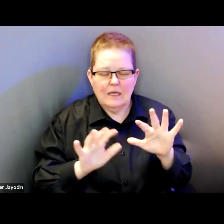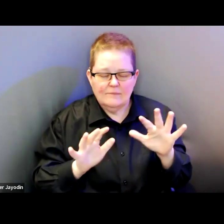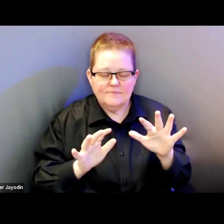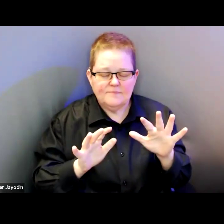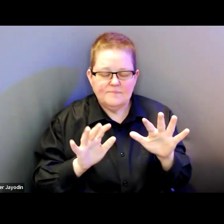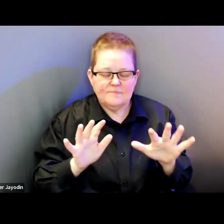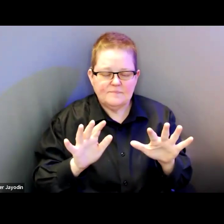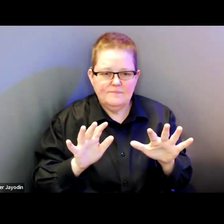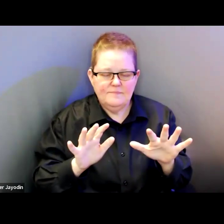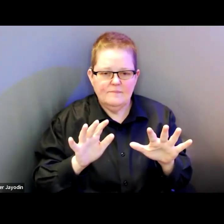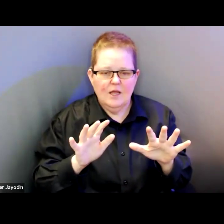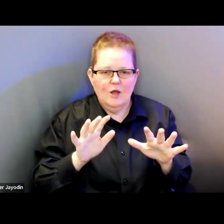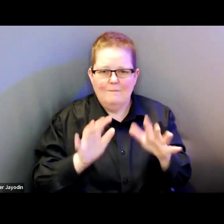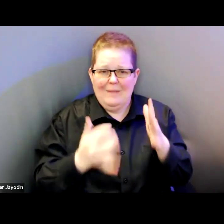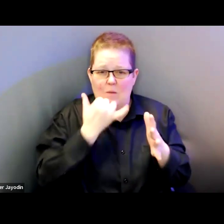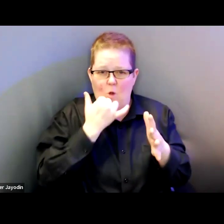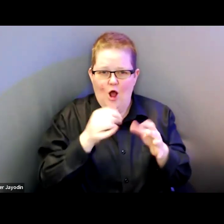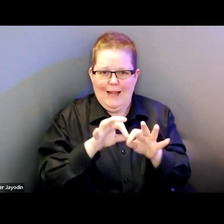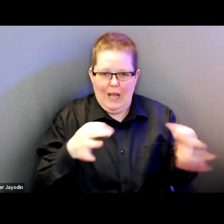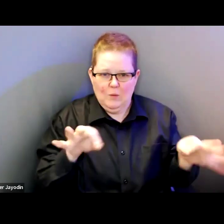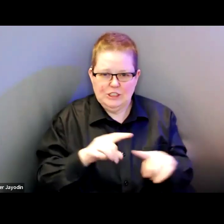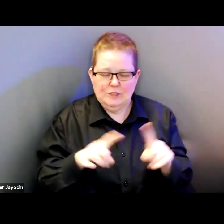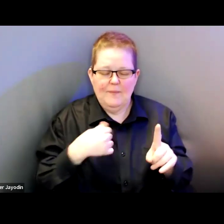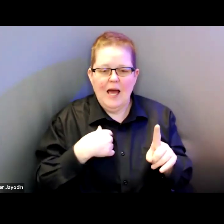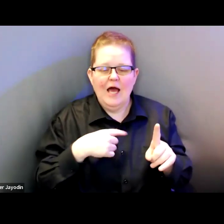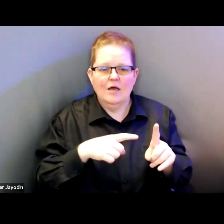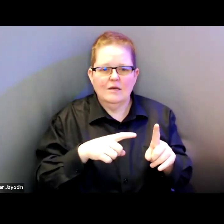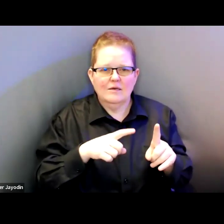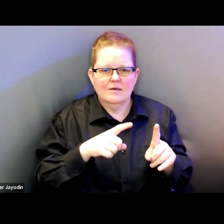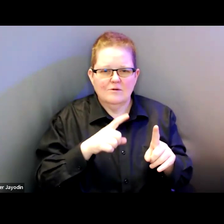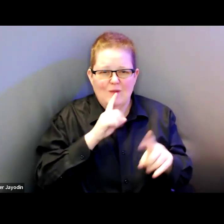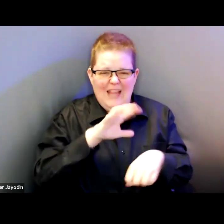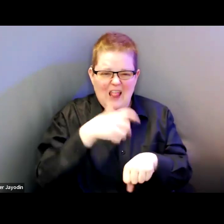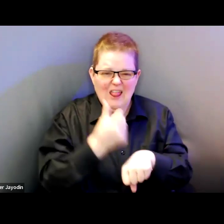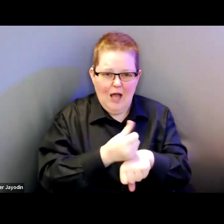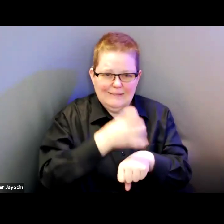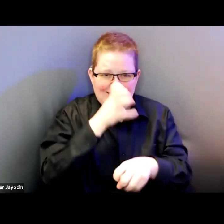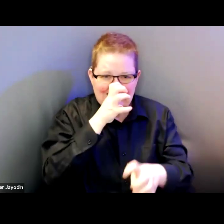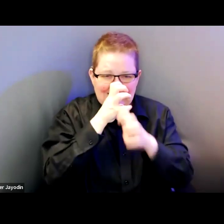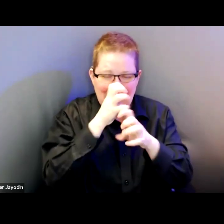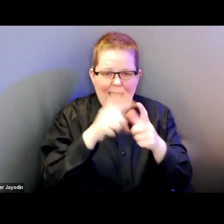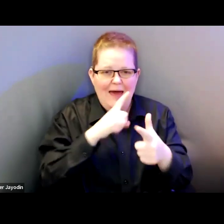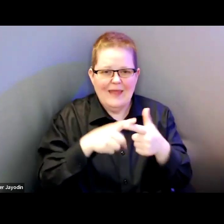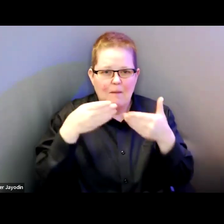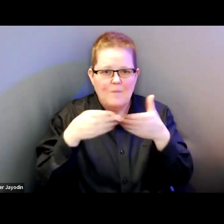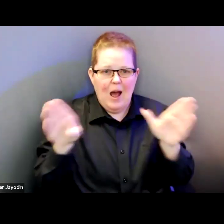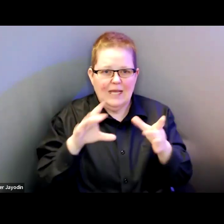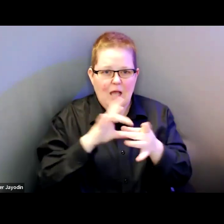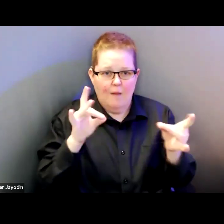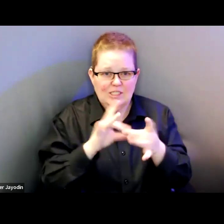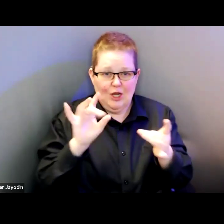Alexis, you can correct me if I'm using the wrong language here, but like it'll be locked in, and then there would be a public comment period at that point.